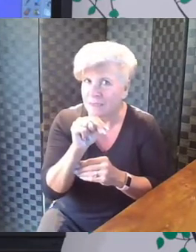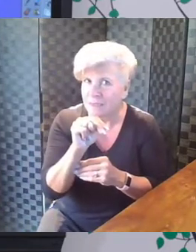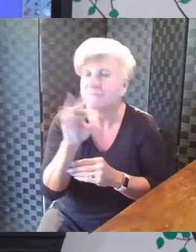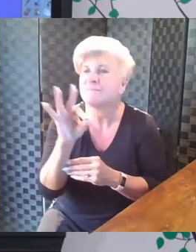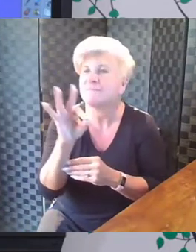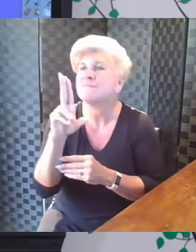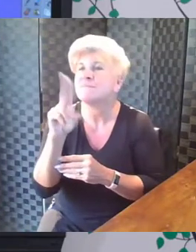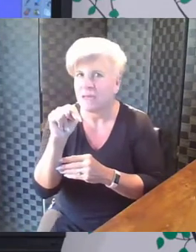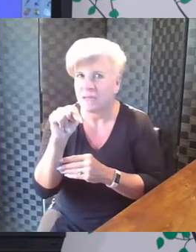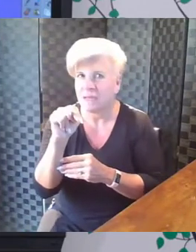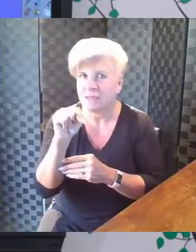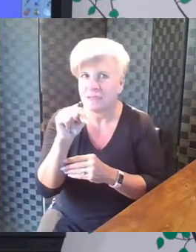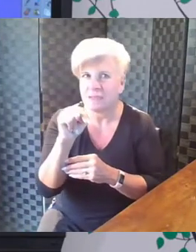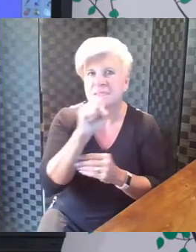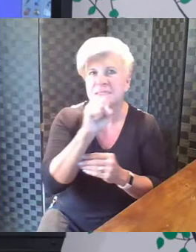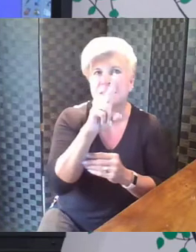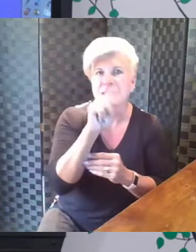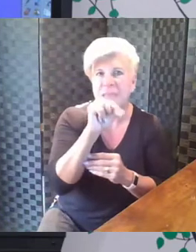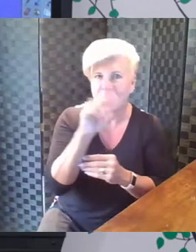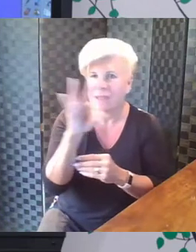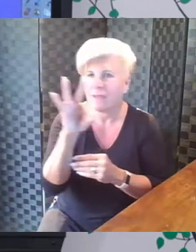Sun and fun. Great job.